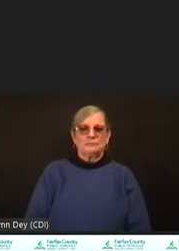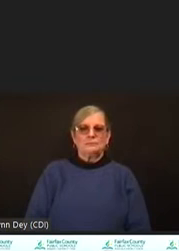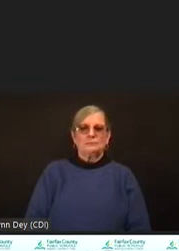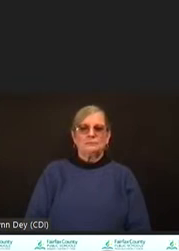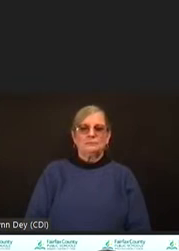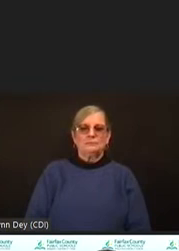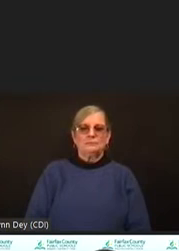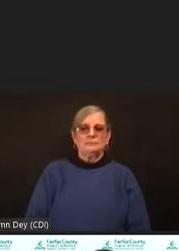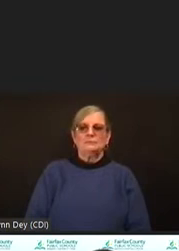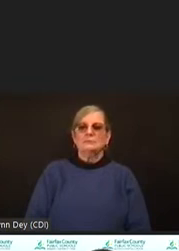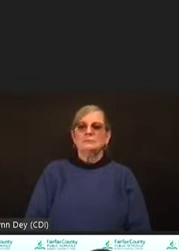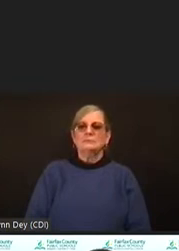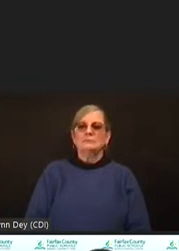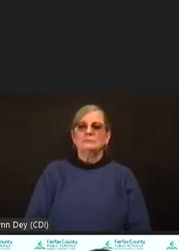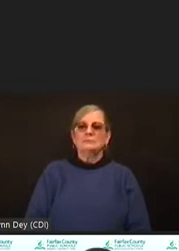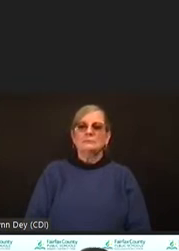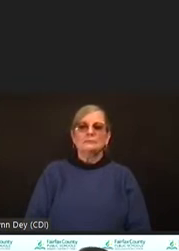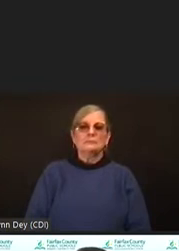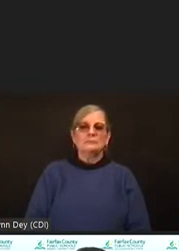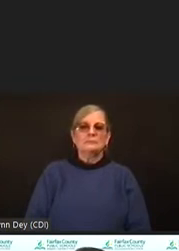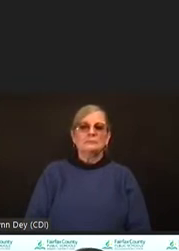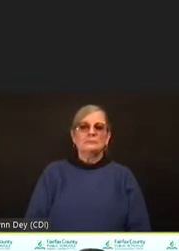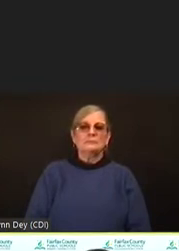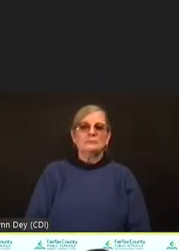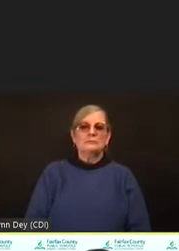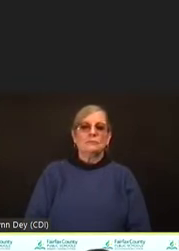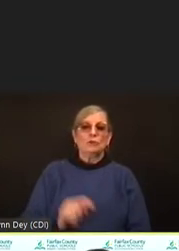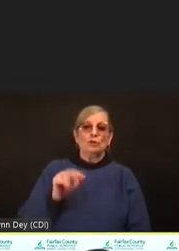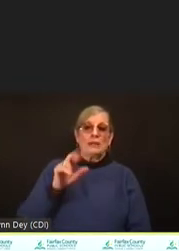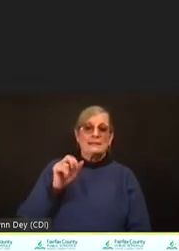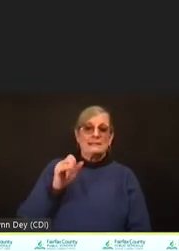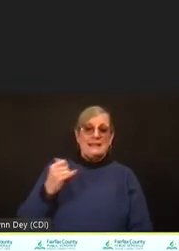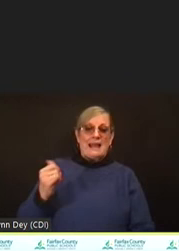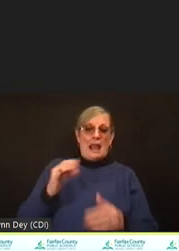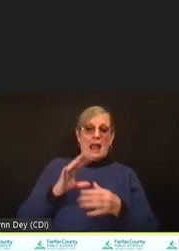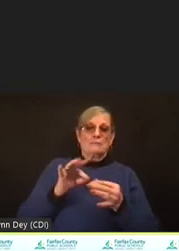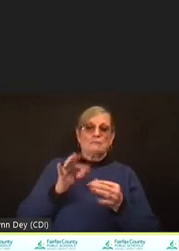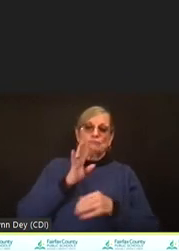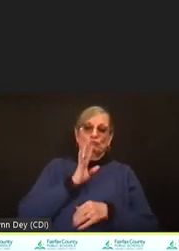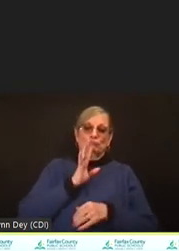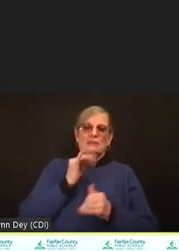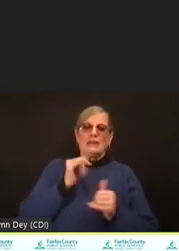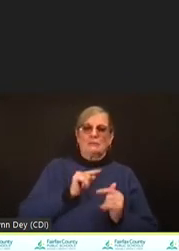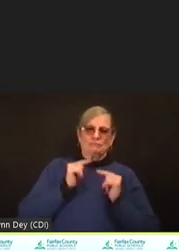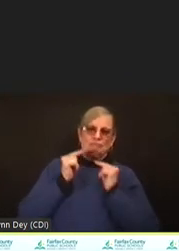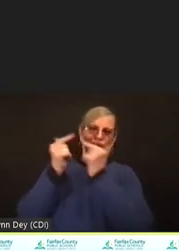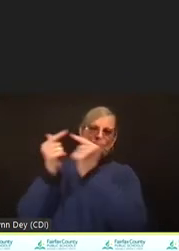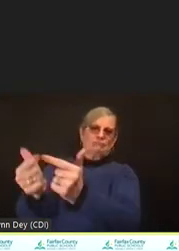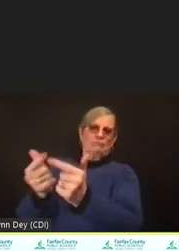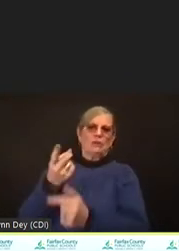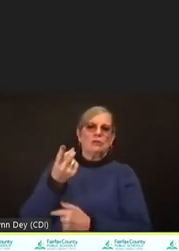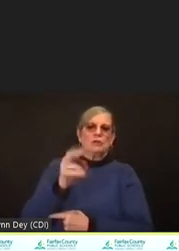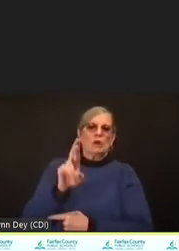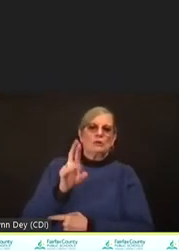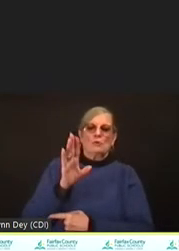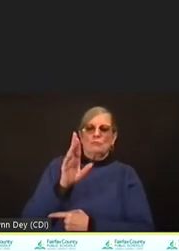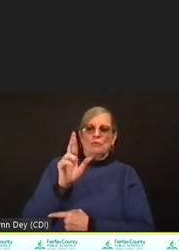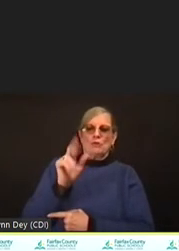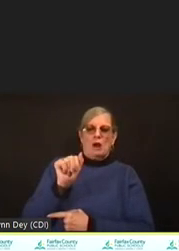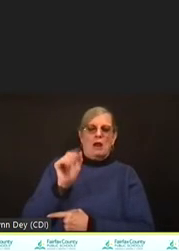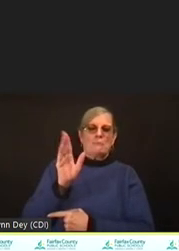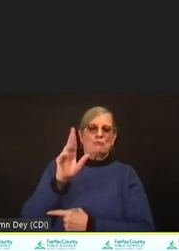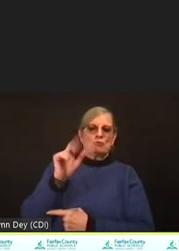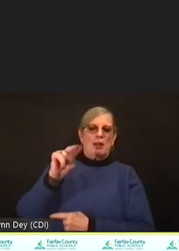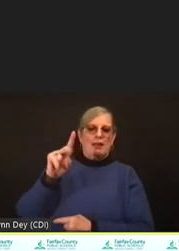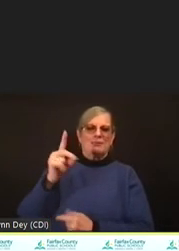Okay, Dr. Braverin. Well, thank you, Ms. Nguyen, and thank all of you for being here tonight at our community town hall.